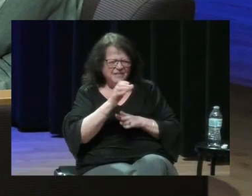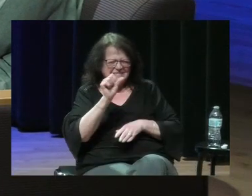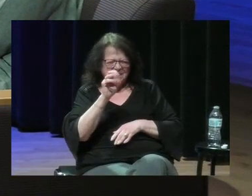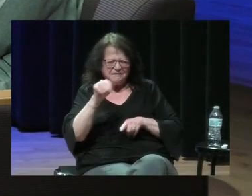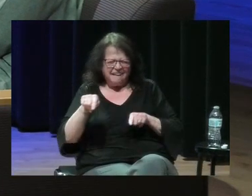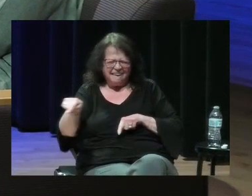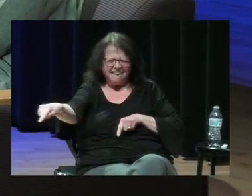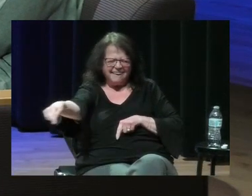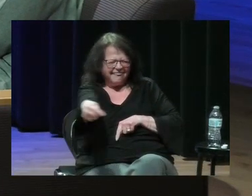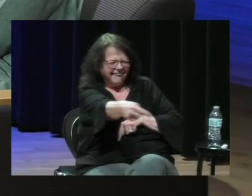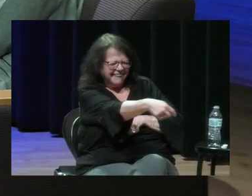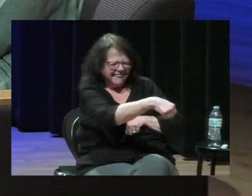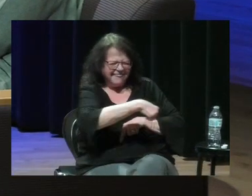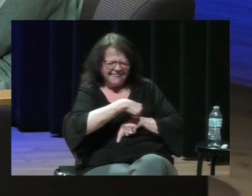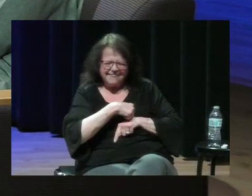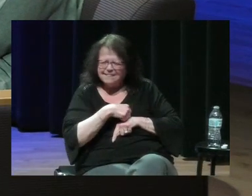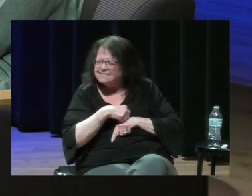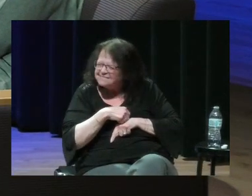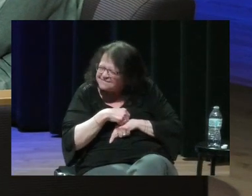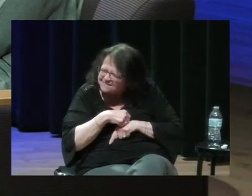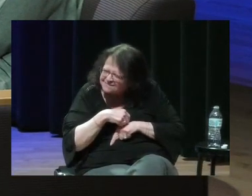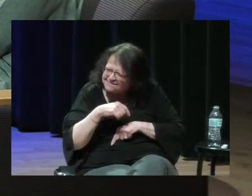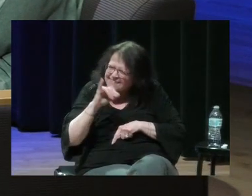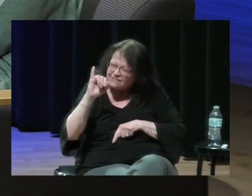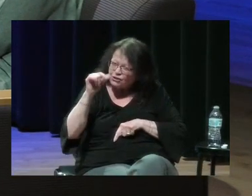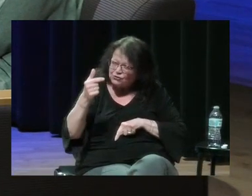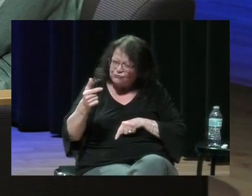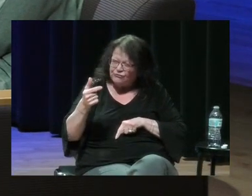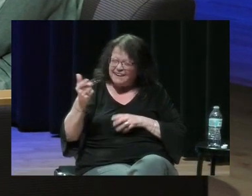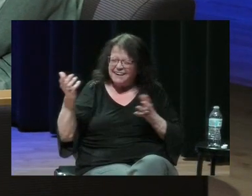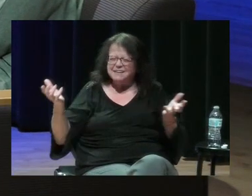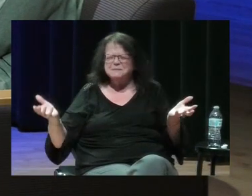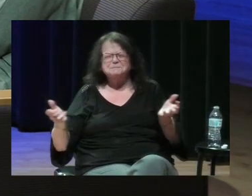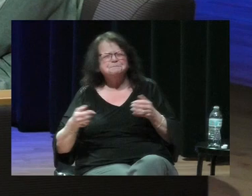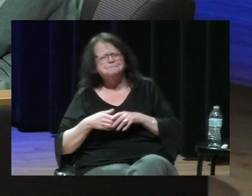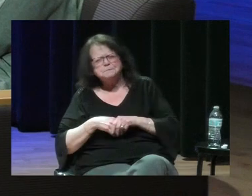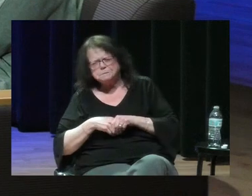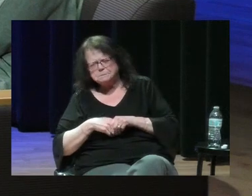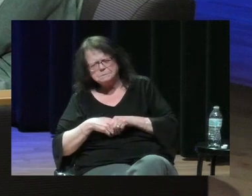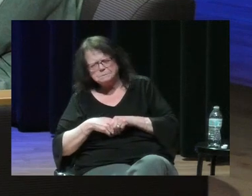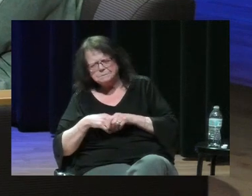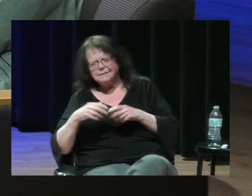three-dimensional way than my Instagram photos afford us, and I'm just gonna stay there and shop.